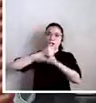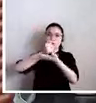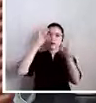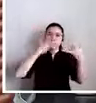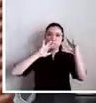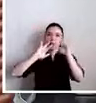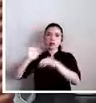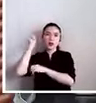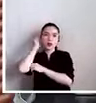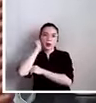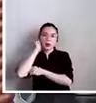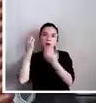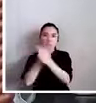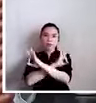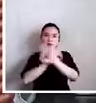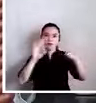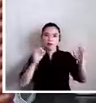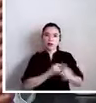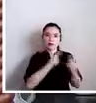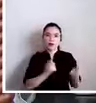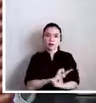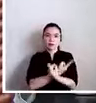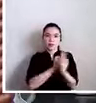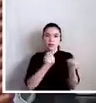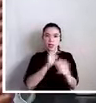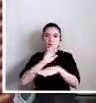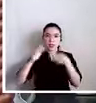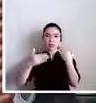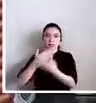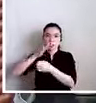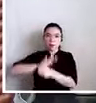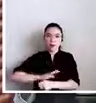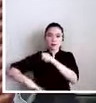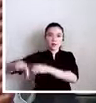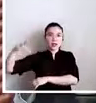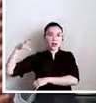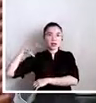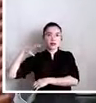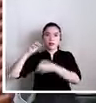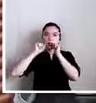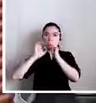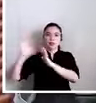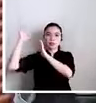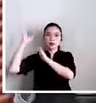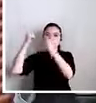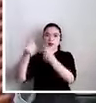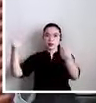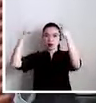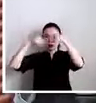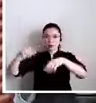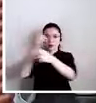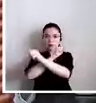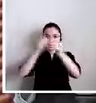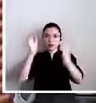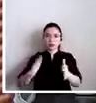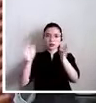from sin and safe from all distress as we await the blessed hope and the coming of our Savior, Jesus